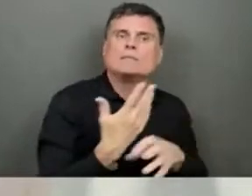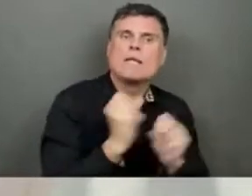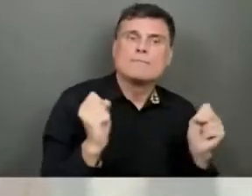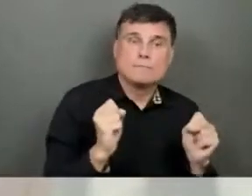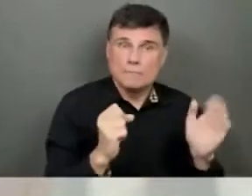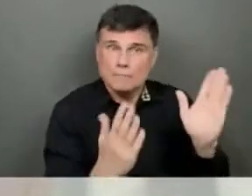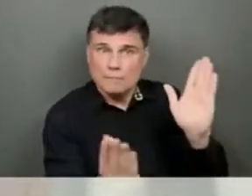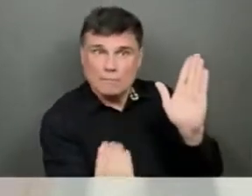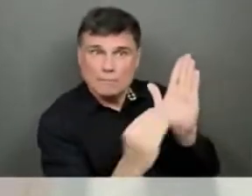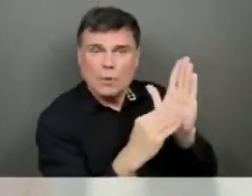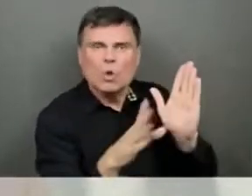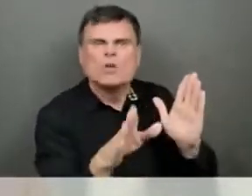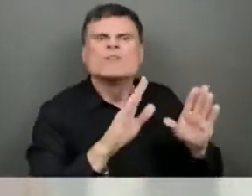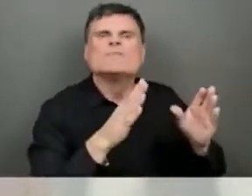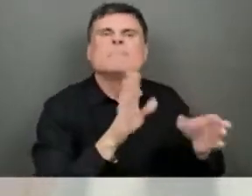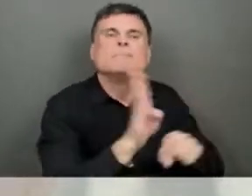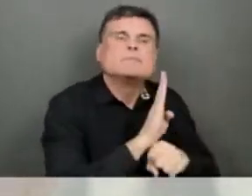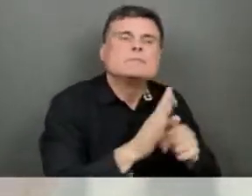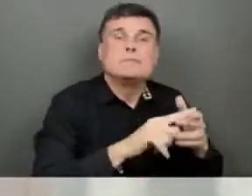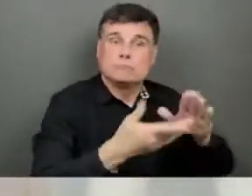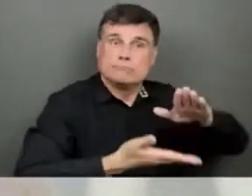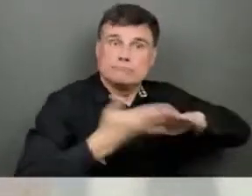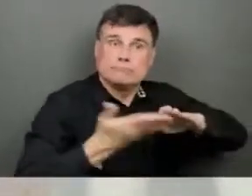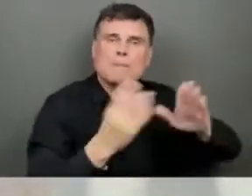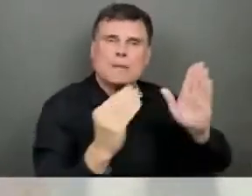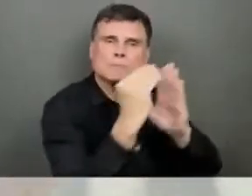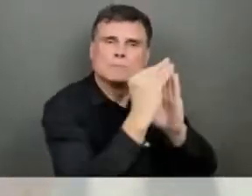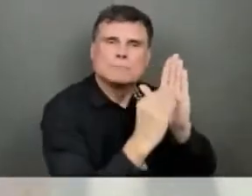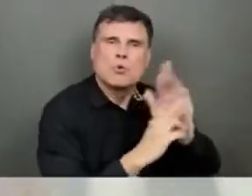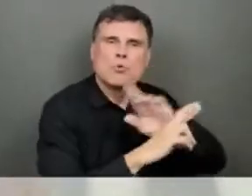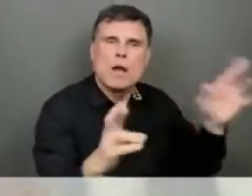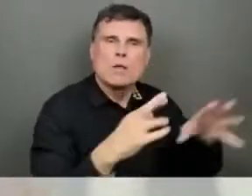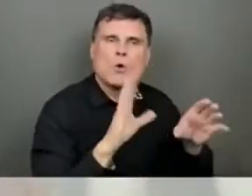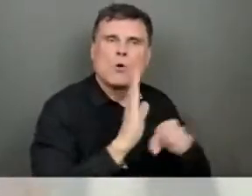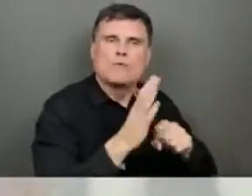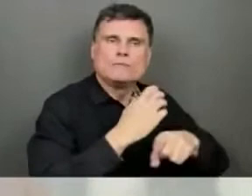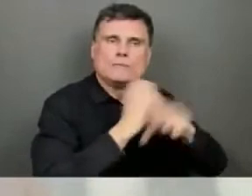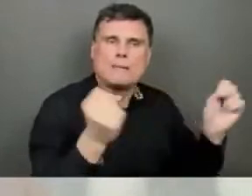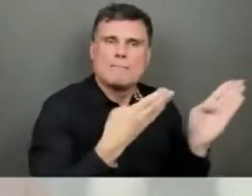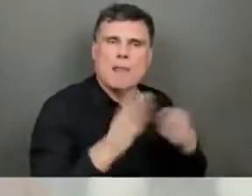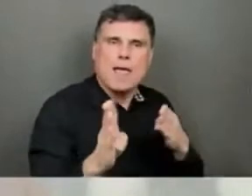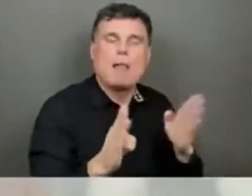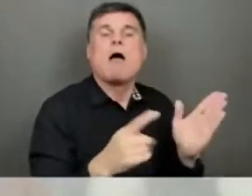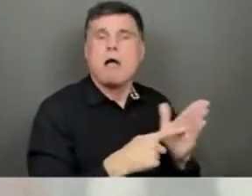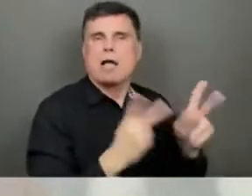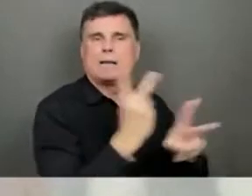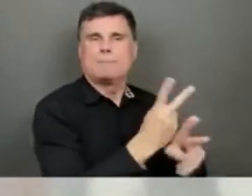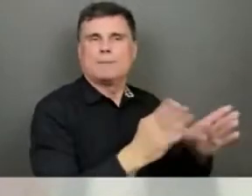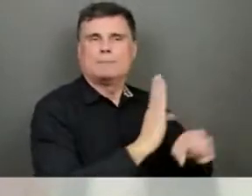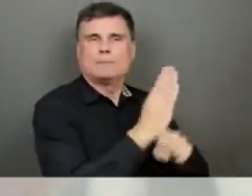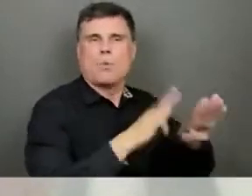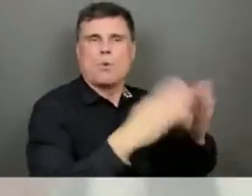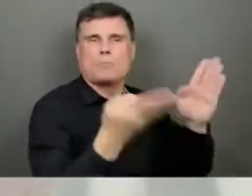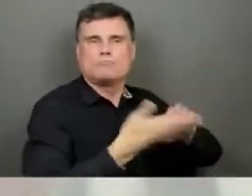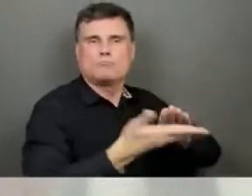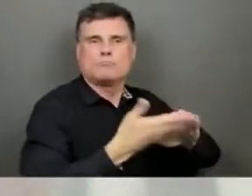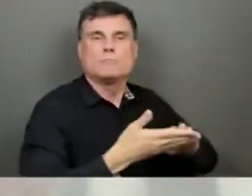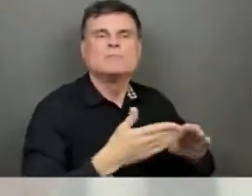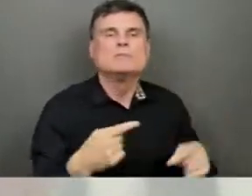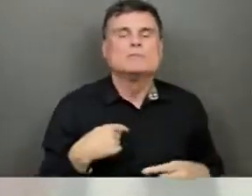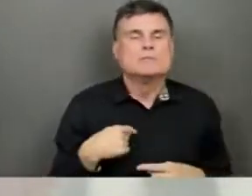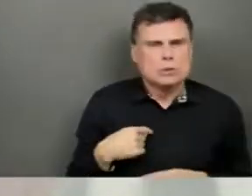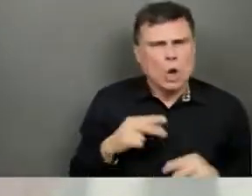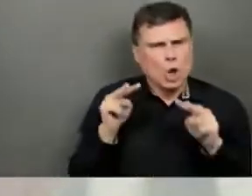that was the most difficult for me, for all of us in terms of decision making,